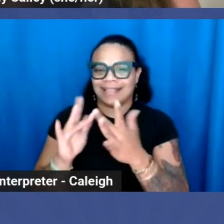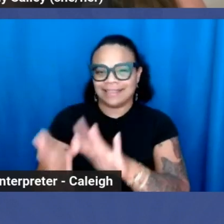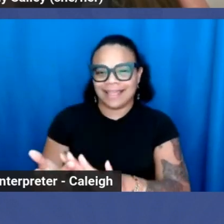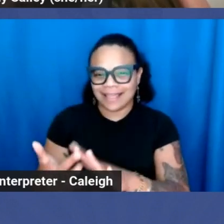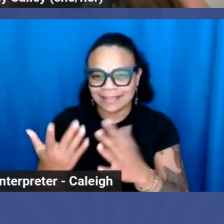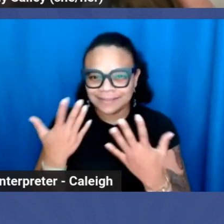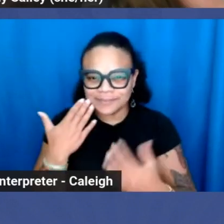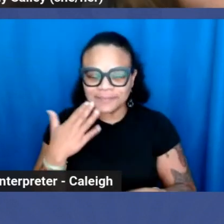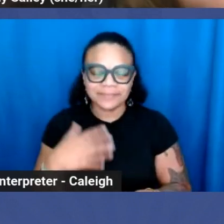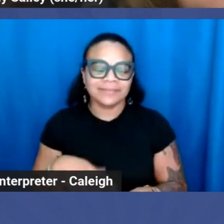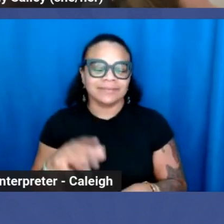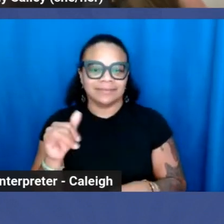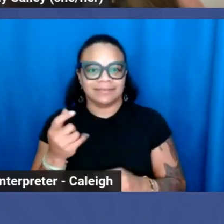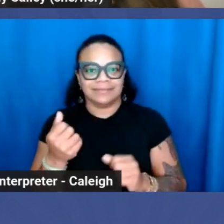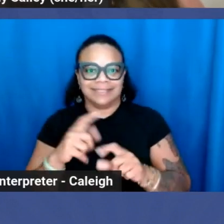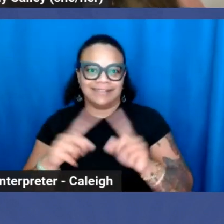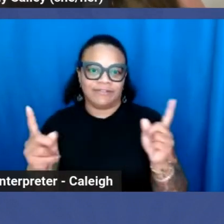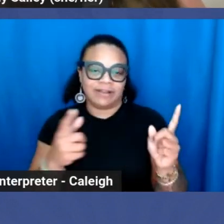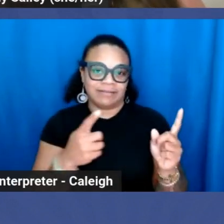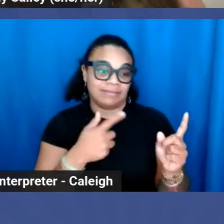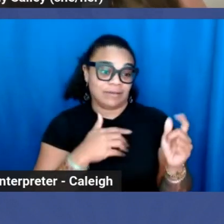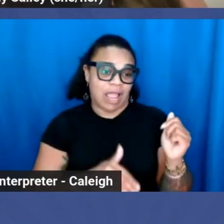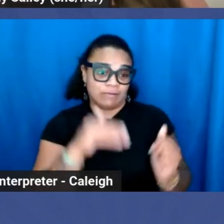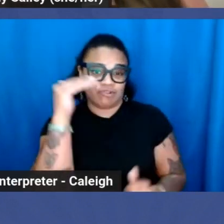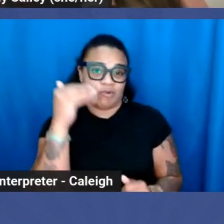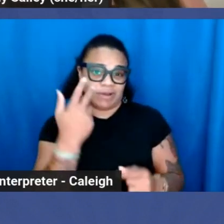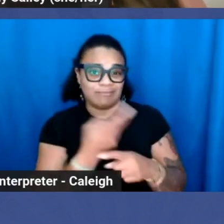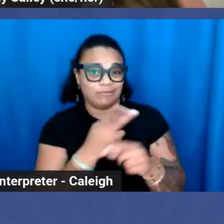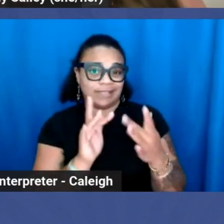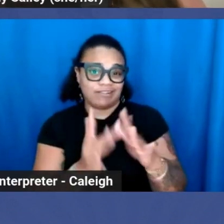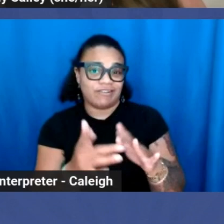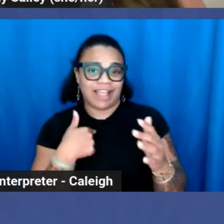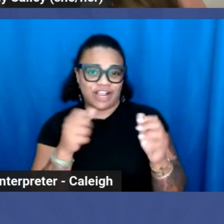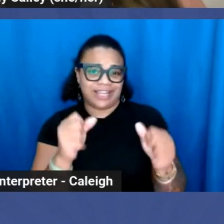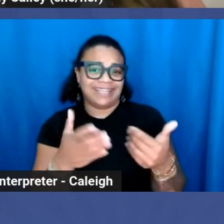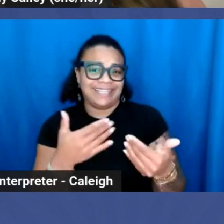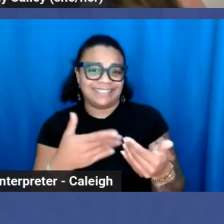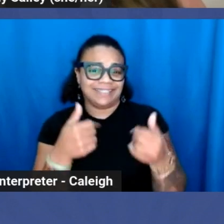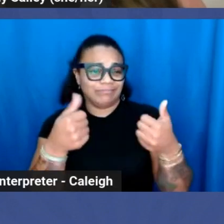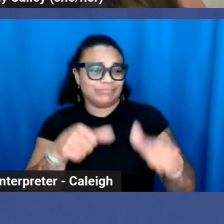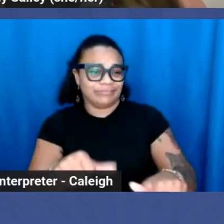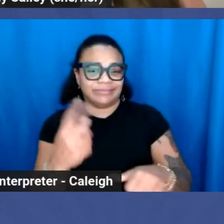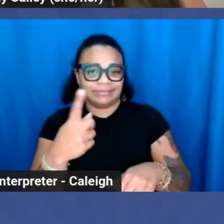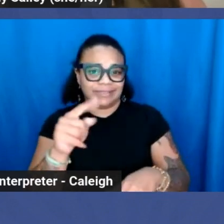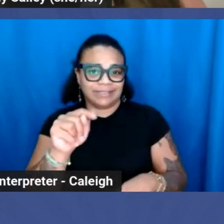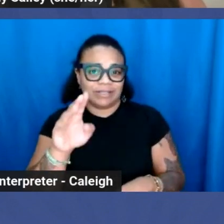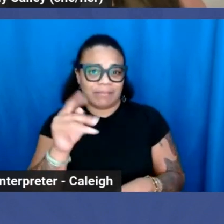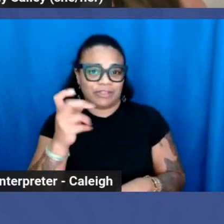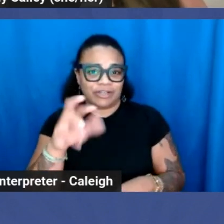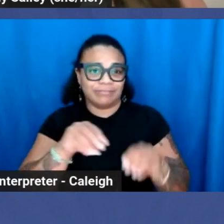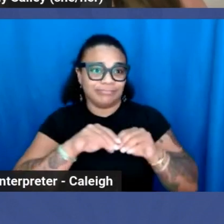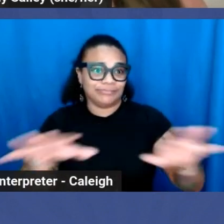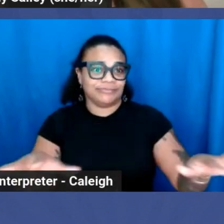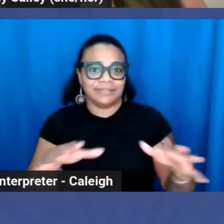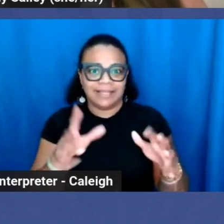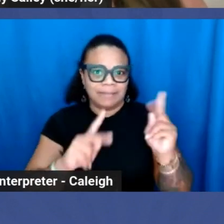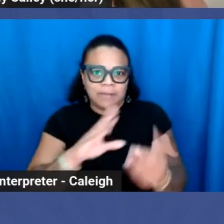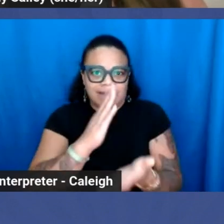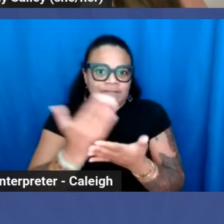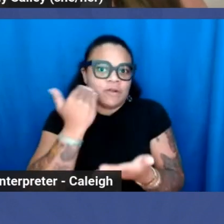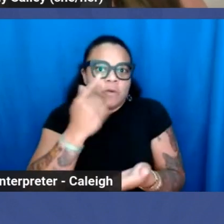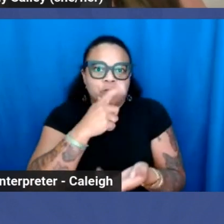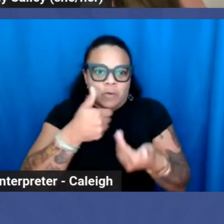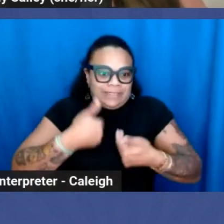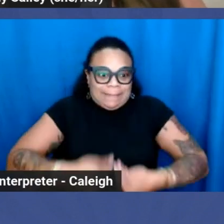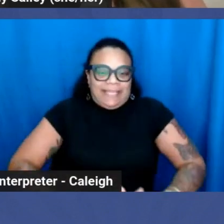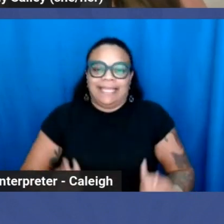like different. Like when I was growing up on the internet, like I could make something go viral on Tumblr and no one had to know it was my face. Like, no one had to know it was my legal name,